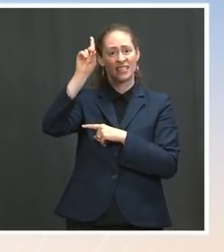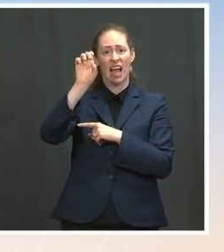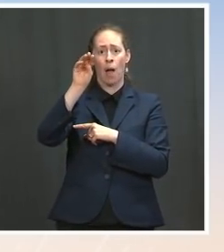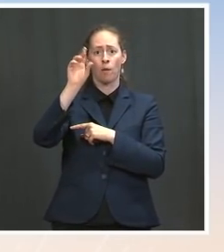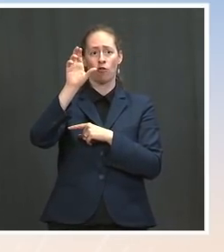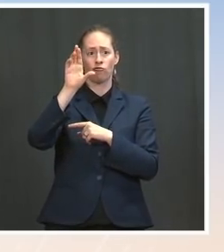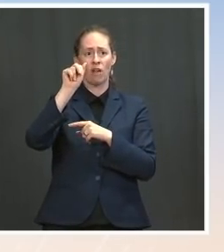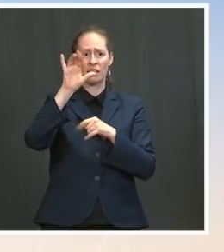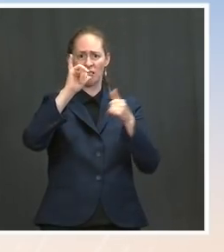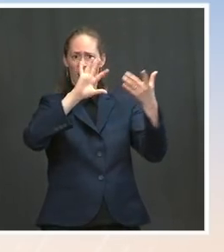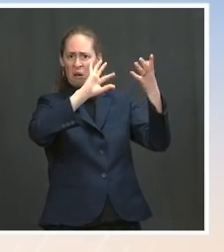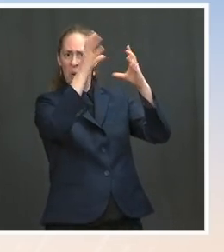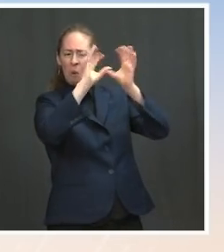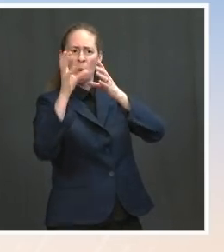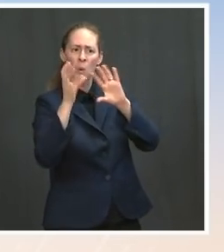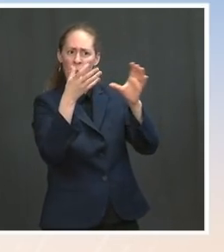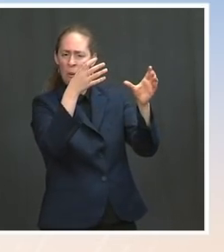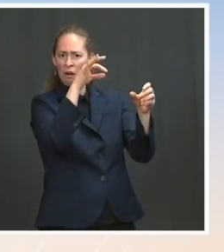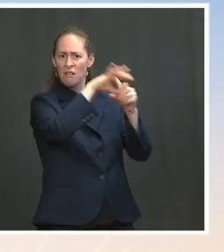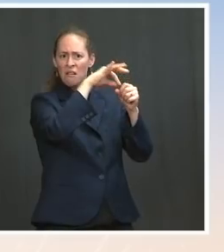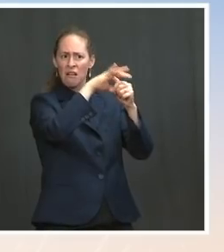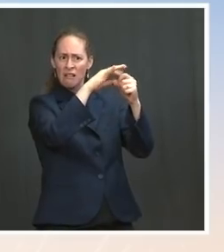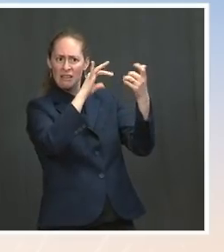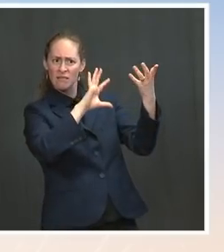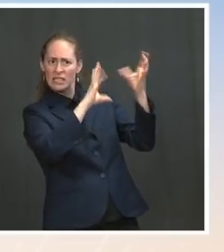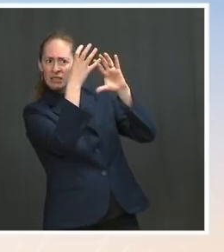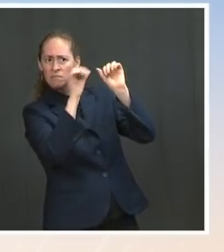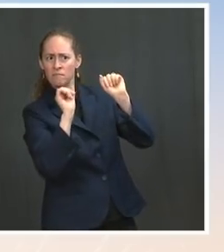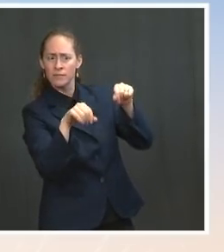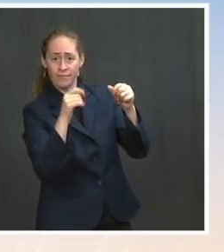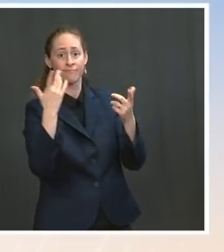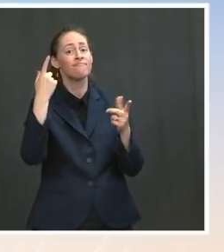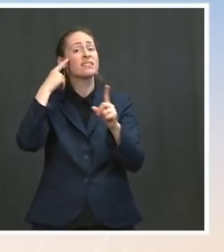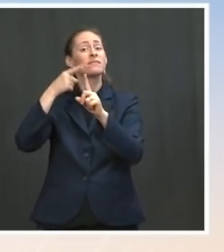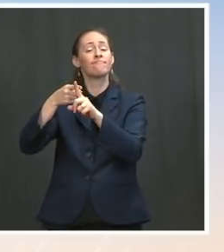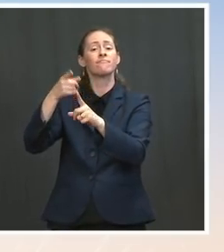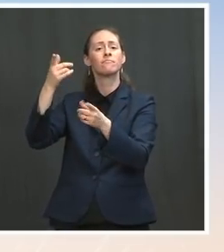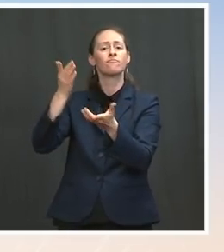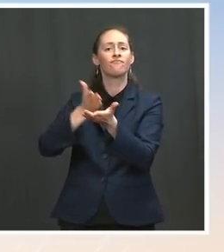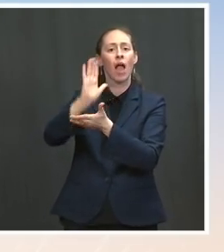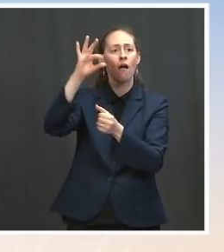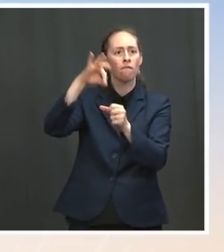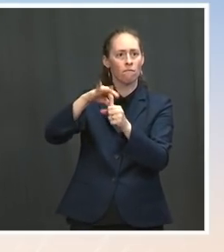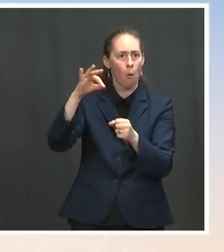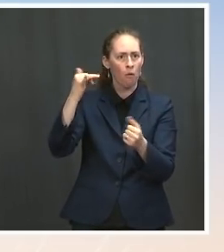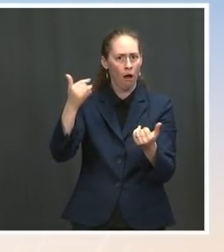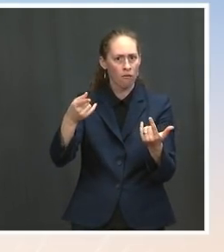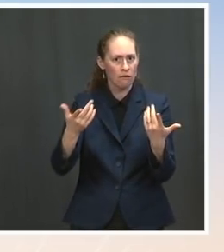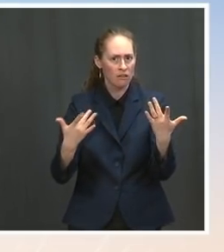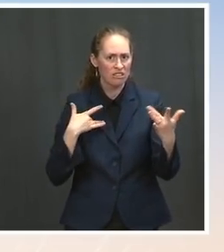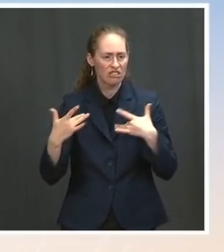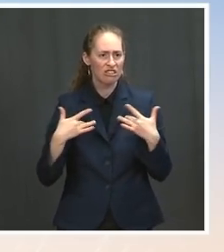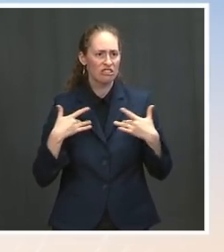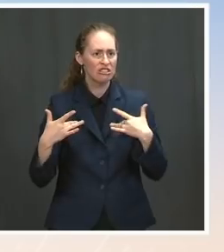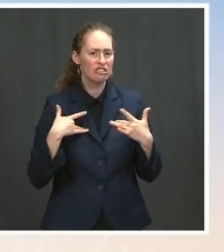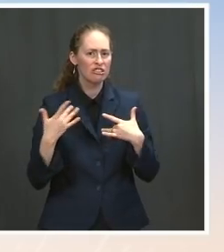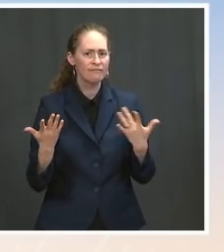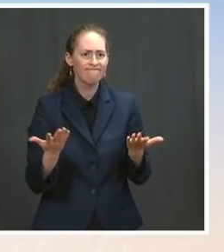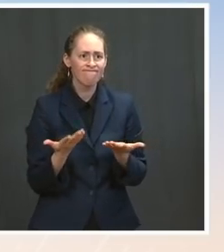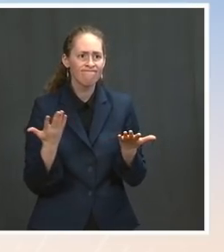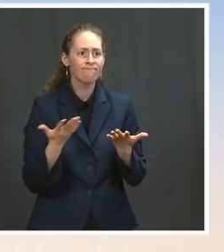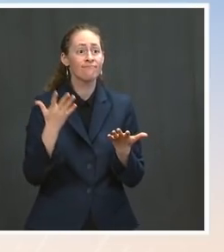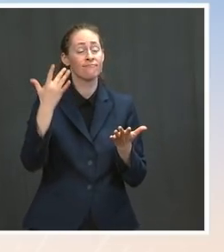Mm-hmm. Can you just clarify how he sees the stakes of these bills, like in Texas? Does he truly see them as an existential threat to democracy?